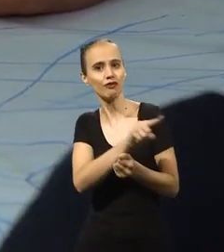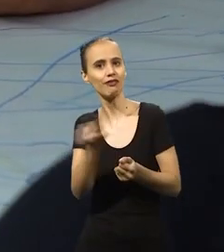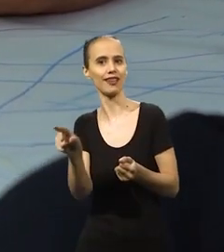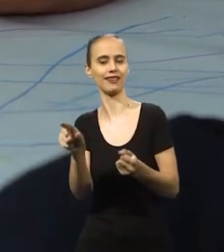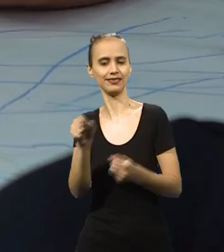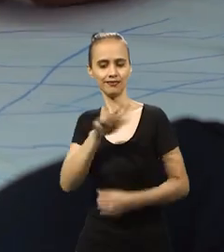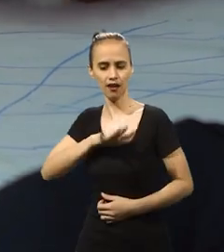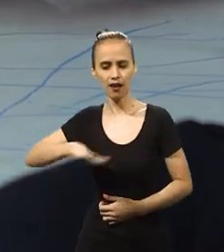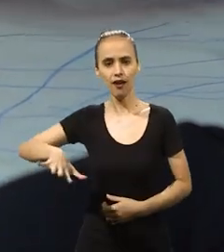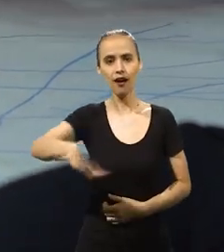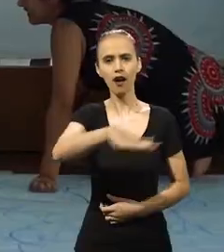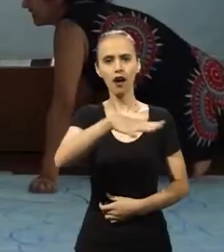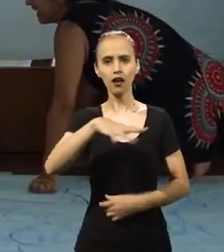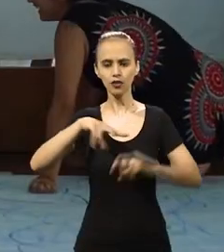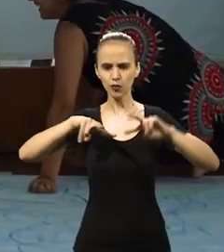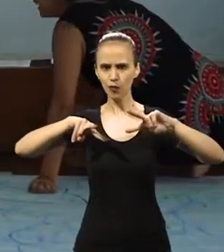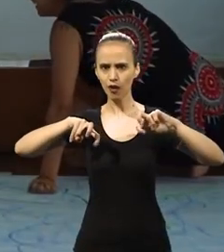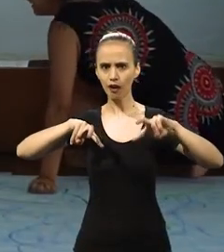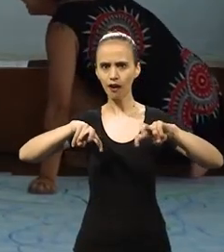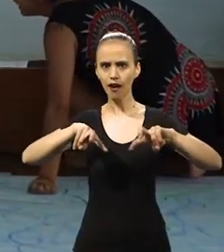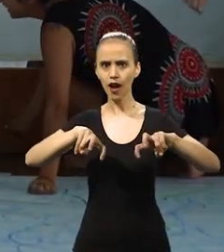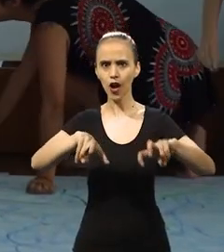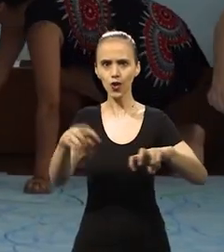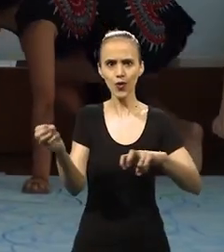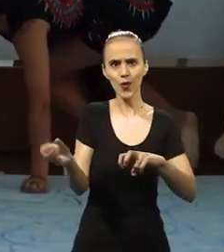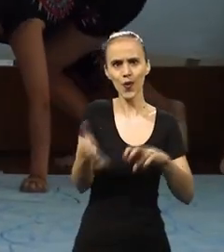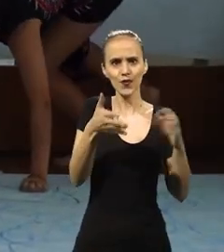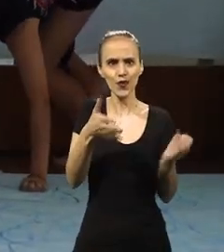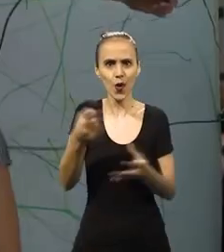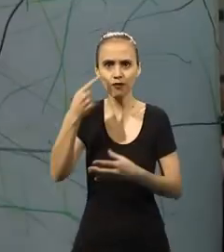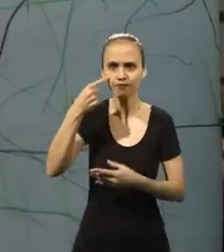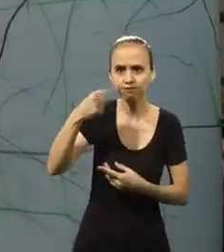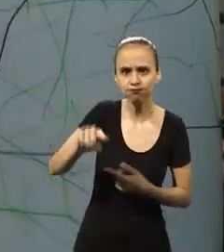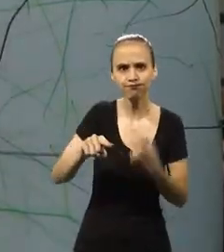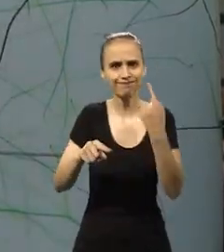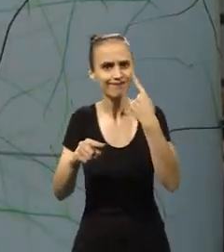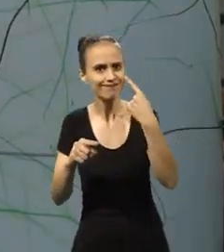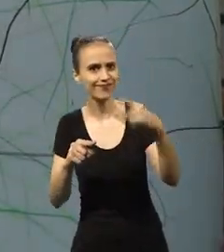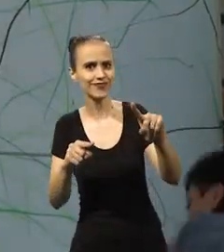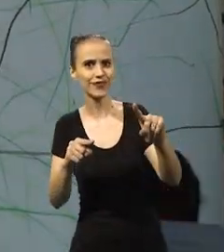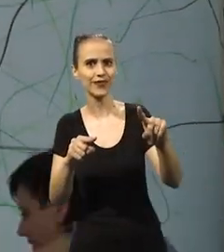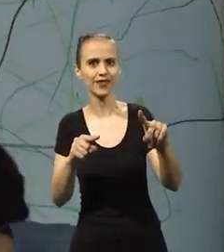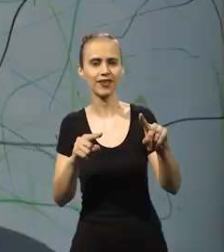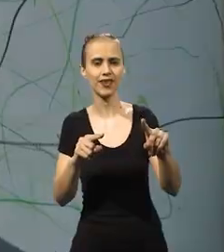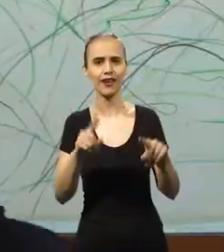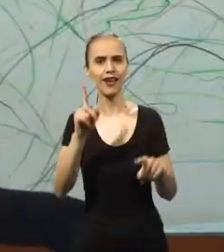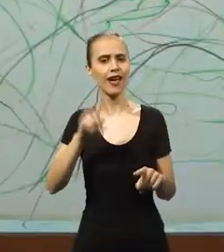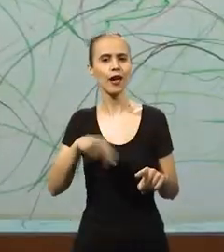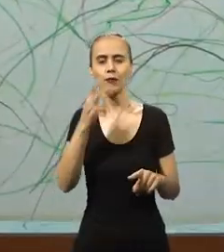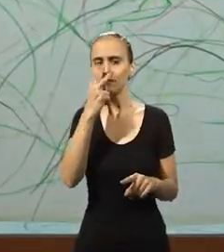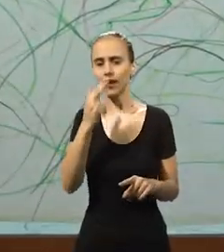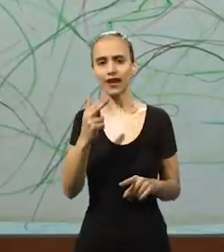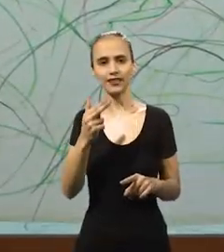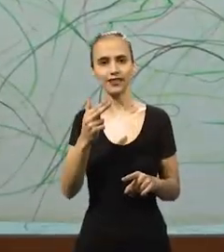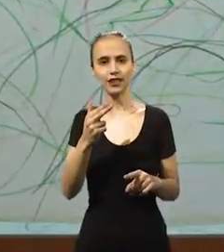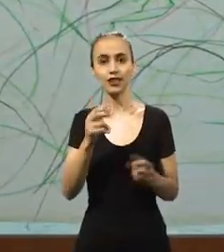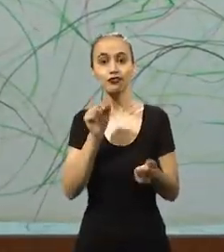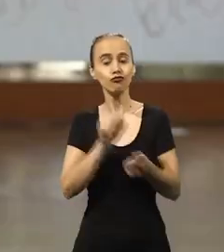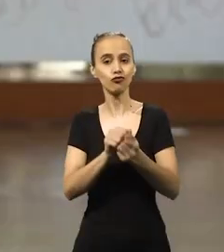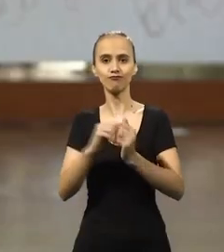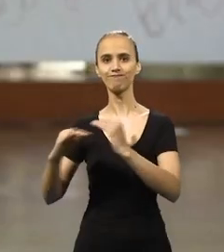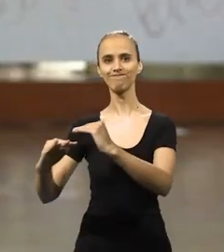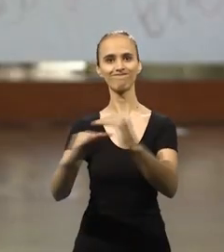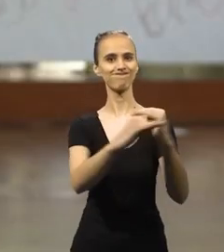them in an unknown field, like children are when they meet us. So this is very